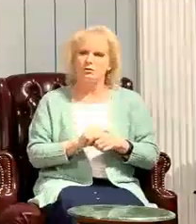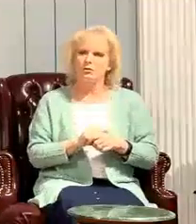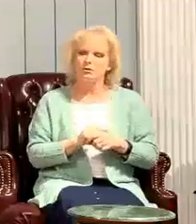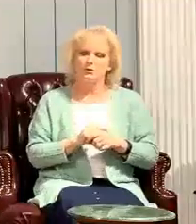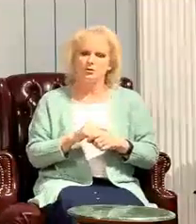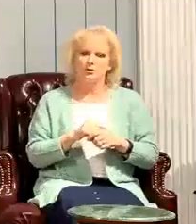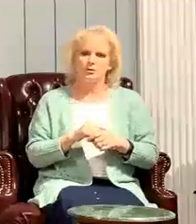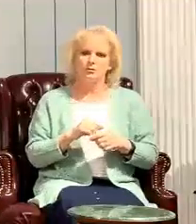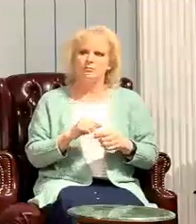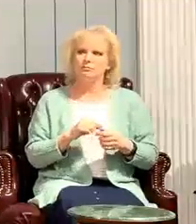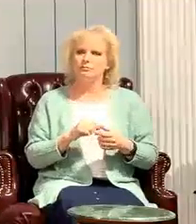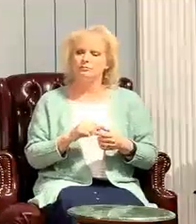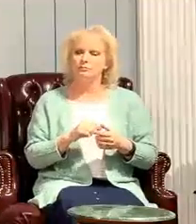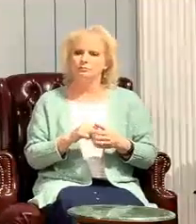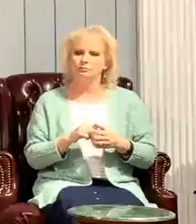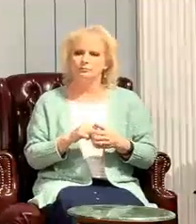we're filling out paperwork, we're doing this,